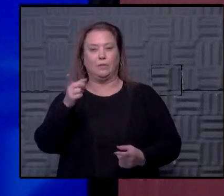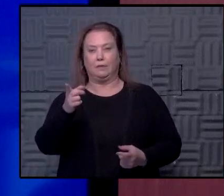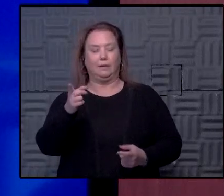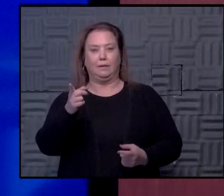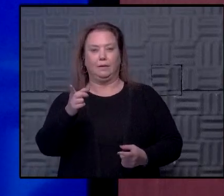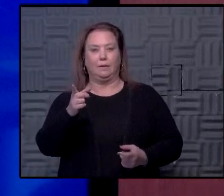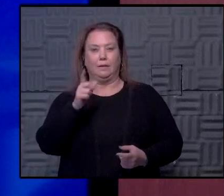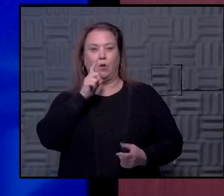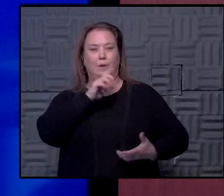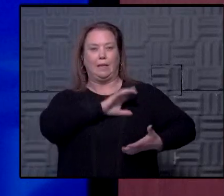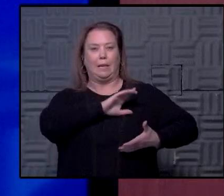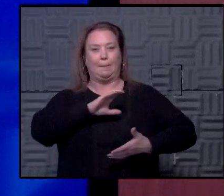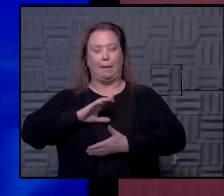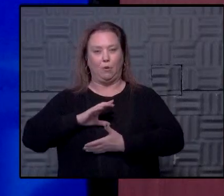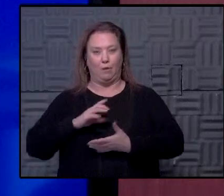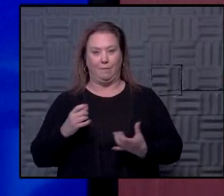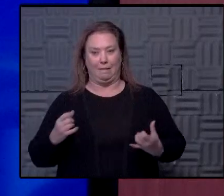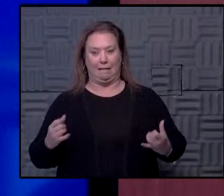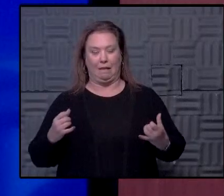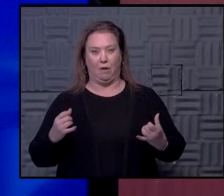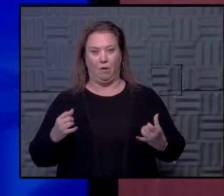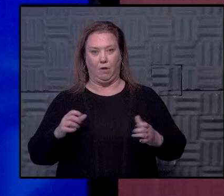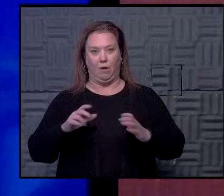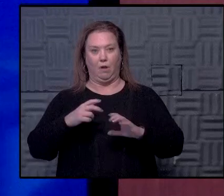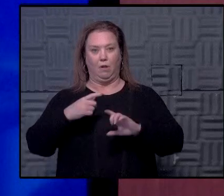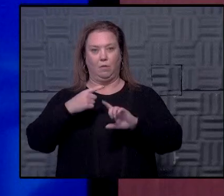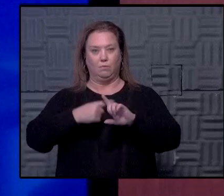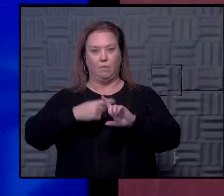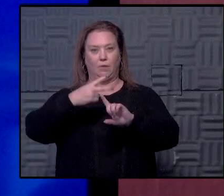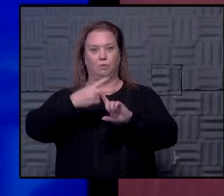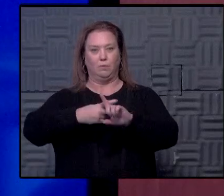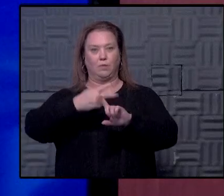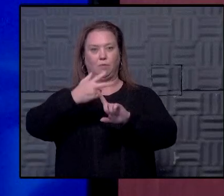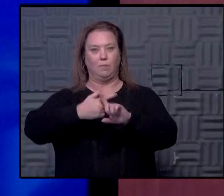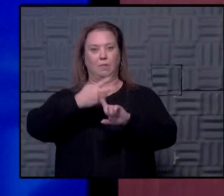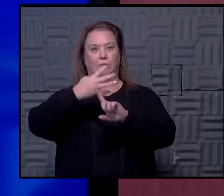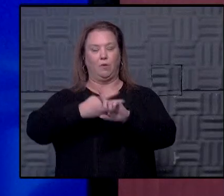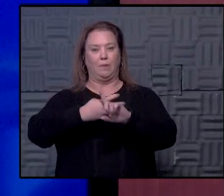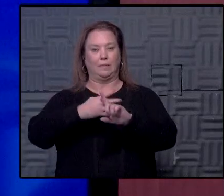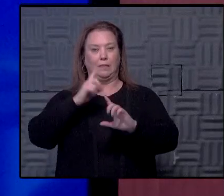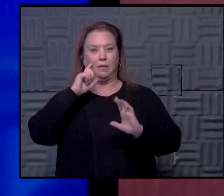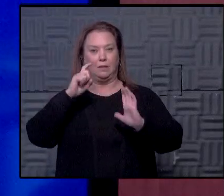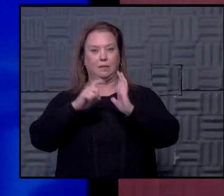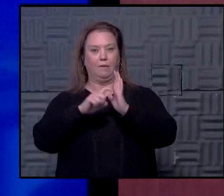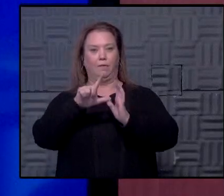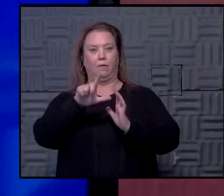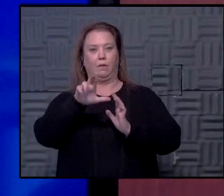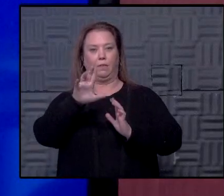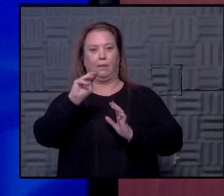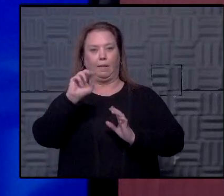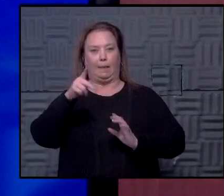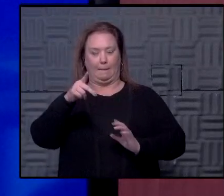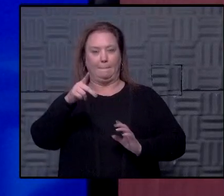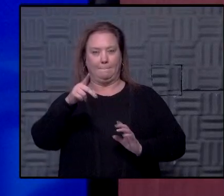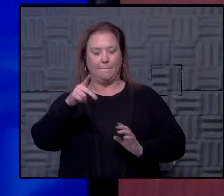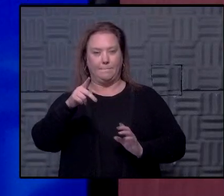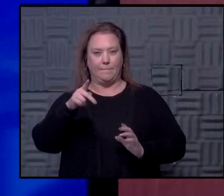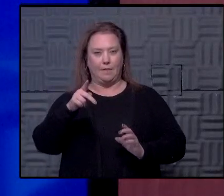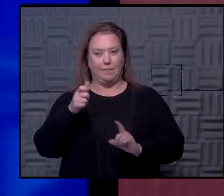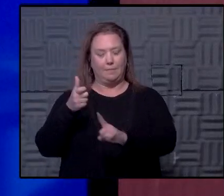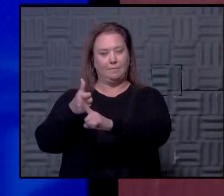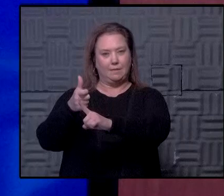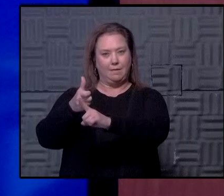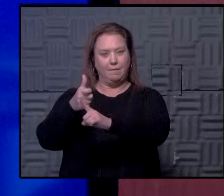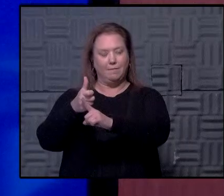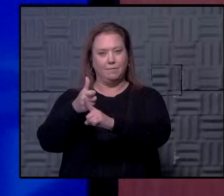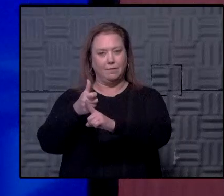who didn't get a mammogram and now months and months later are discovering a lump on their own, which means it's going to be a bigger problem.